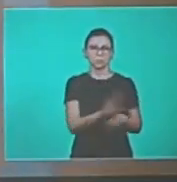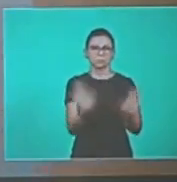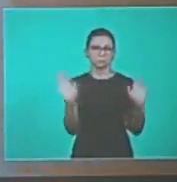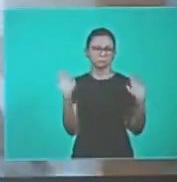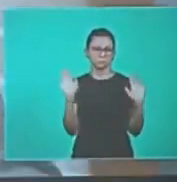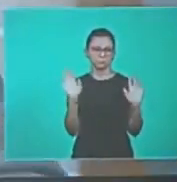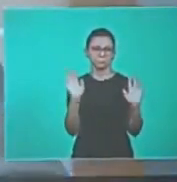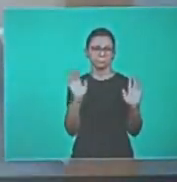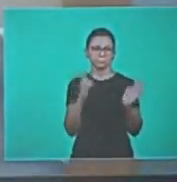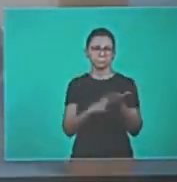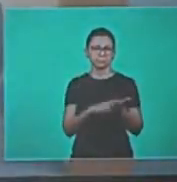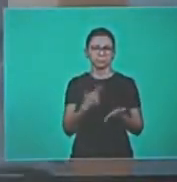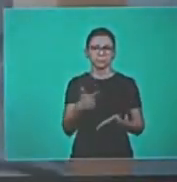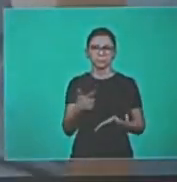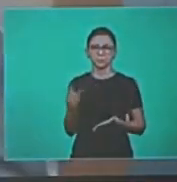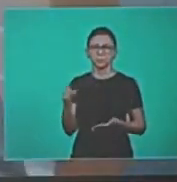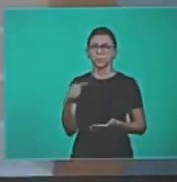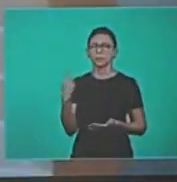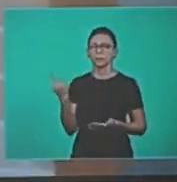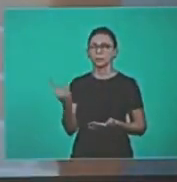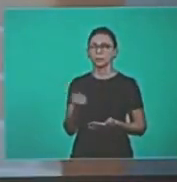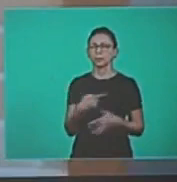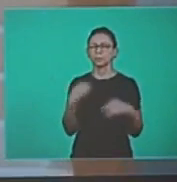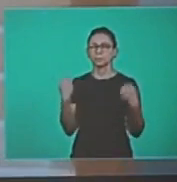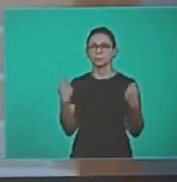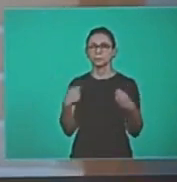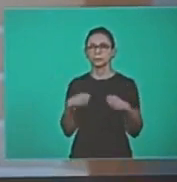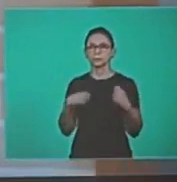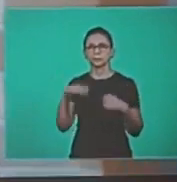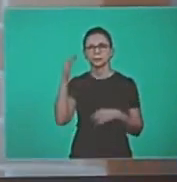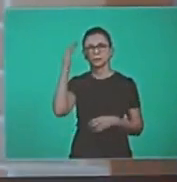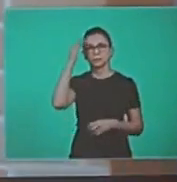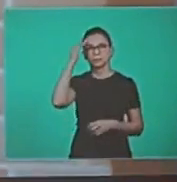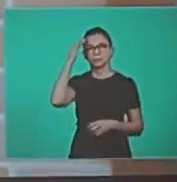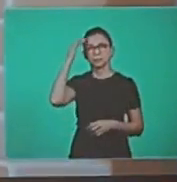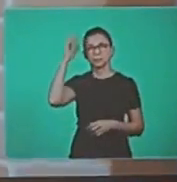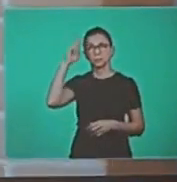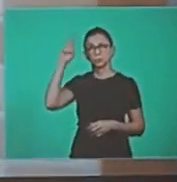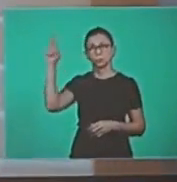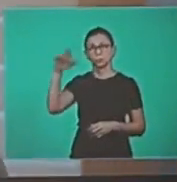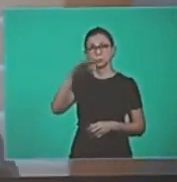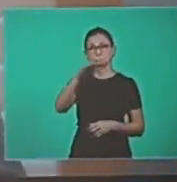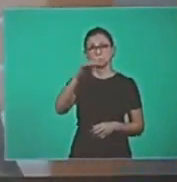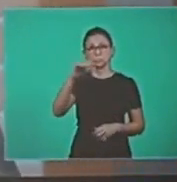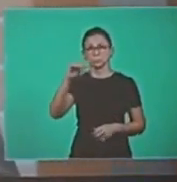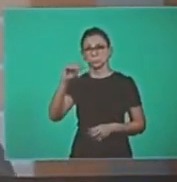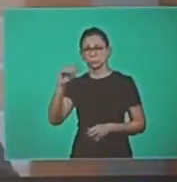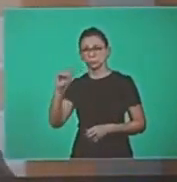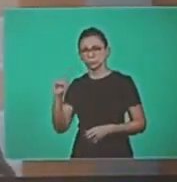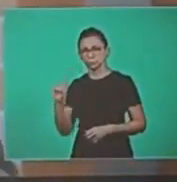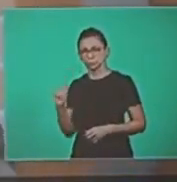your decision. But we need to understand that we were called